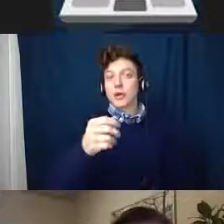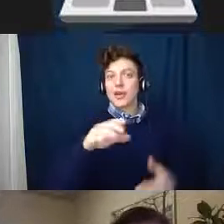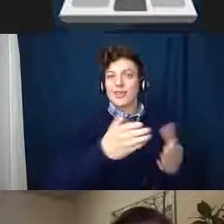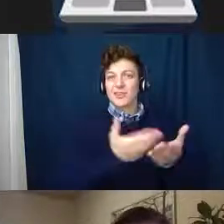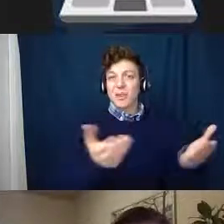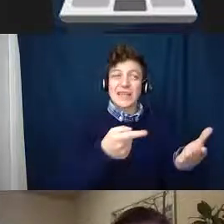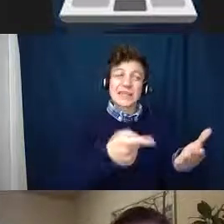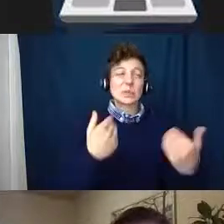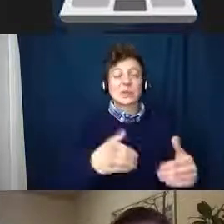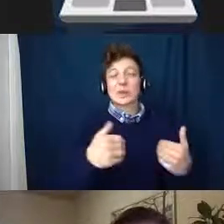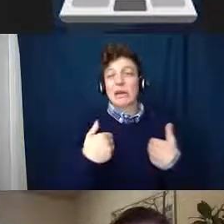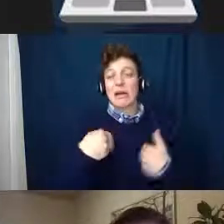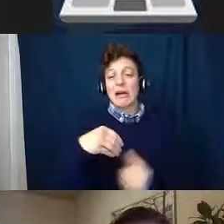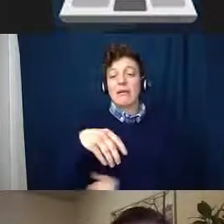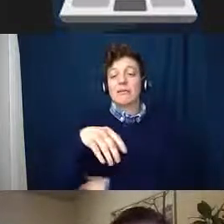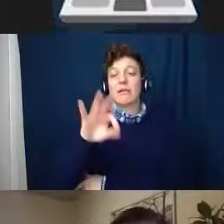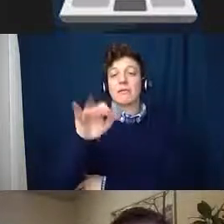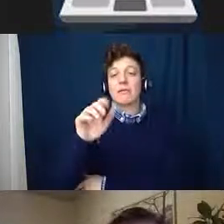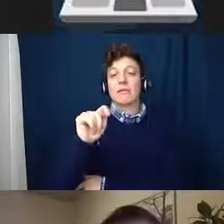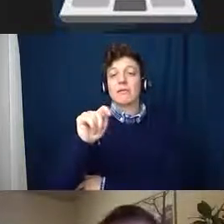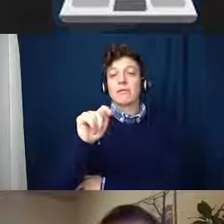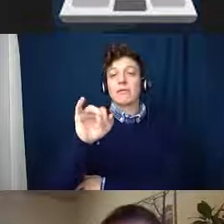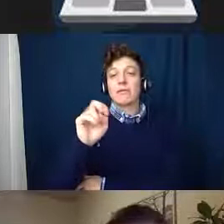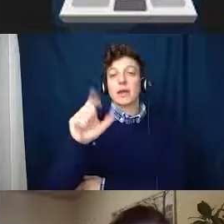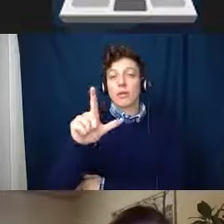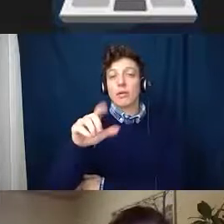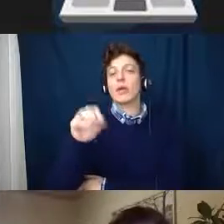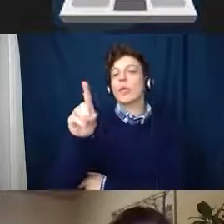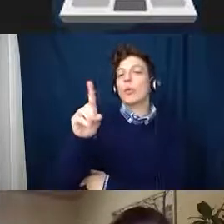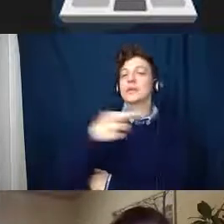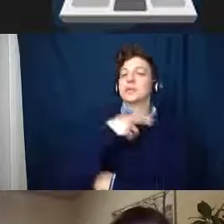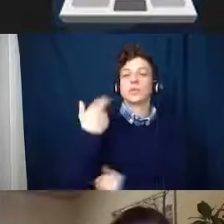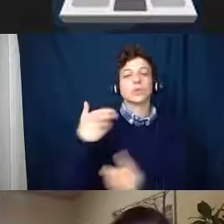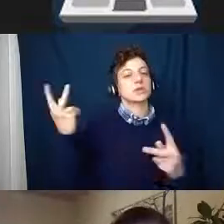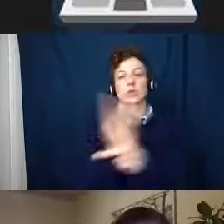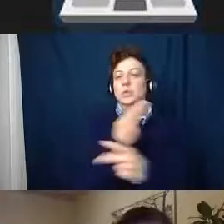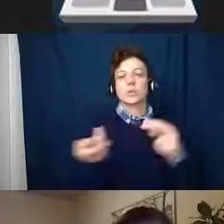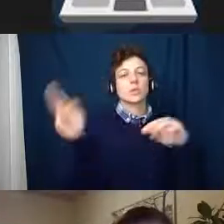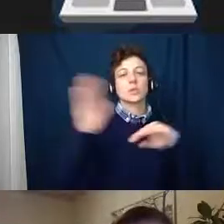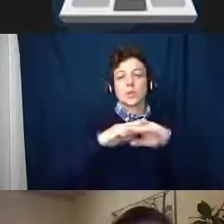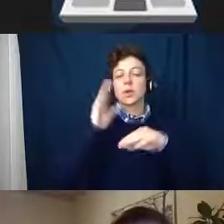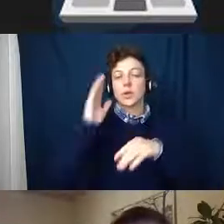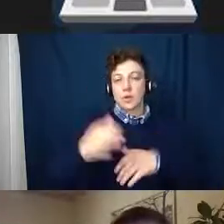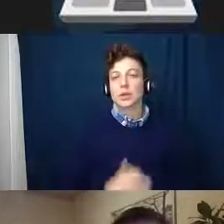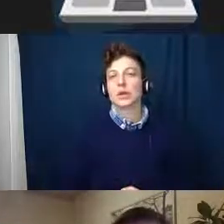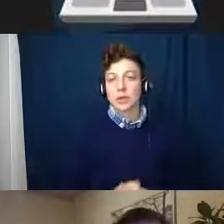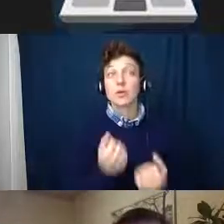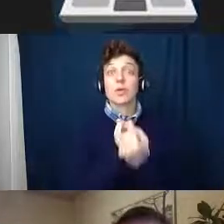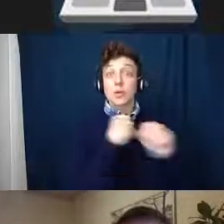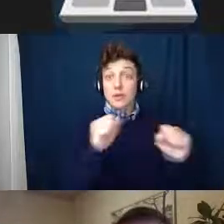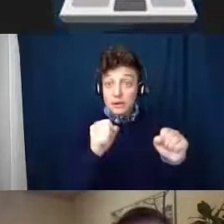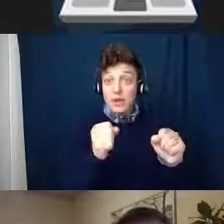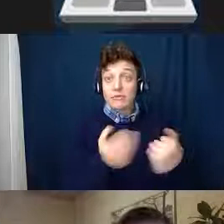incredibly dangerous and the risk of overdose being very high. Having a safe supply of drugs would reduce lots of overdose risk,